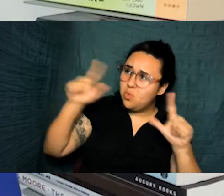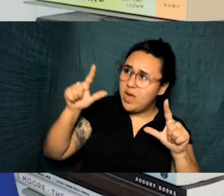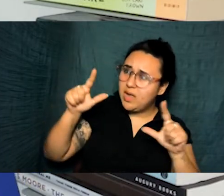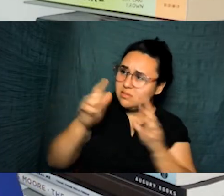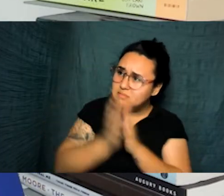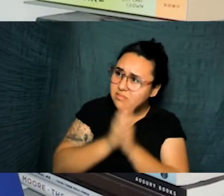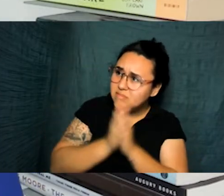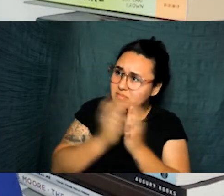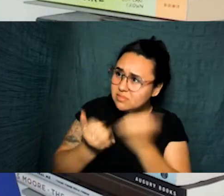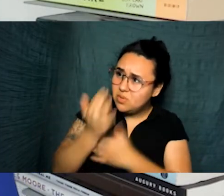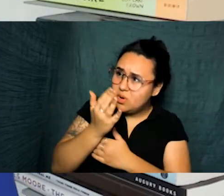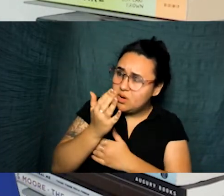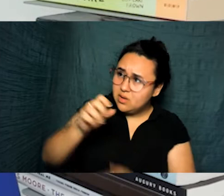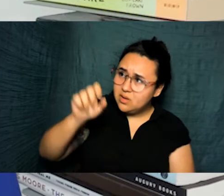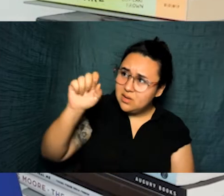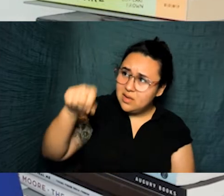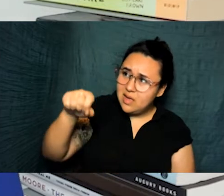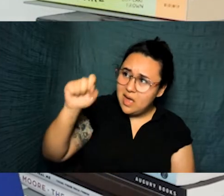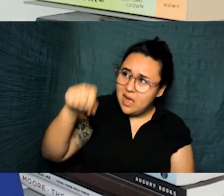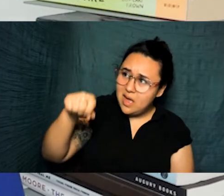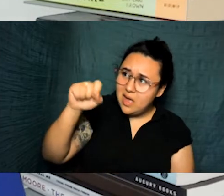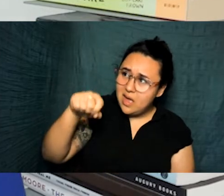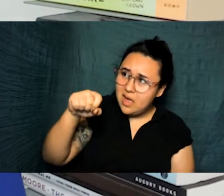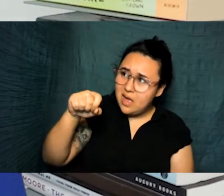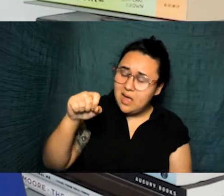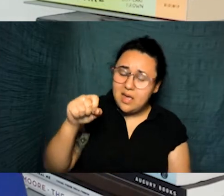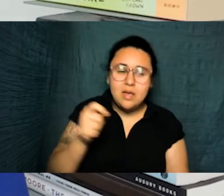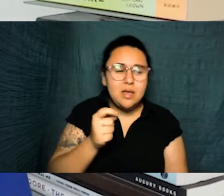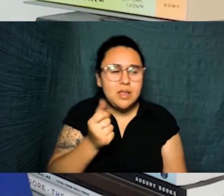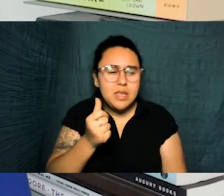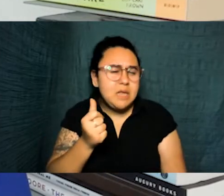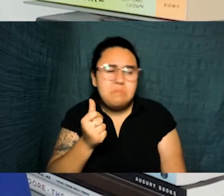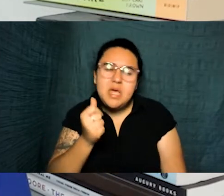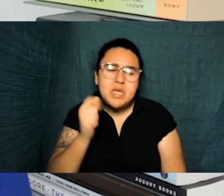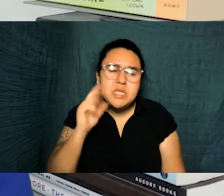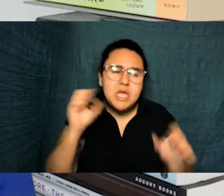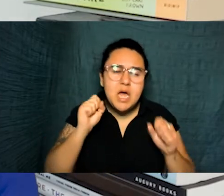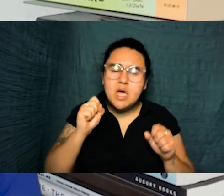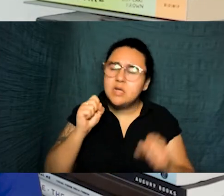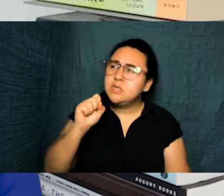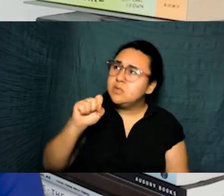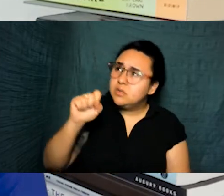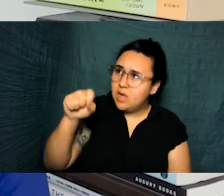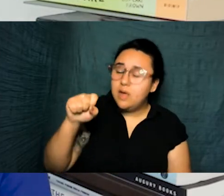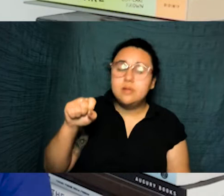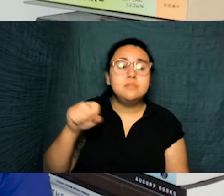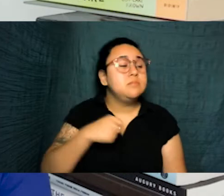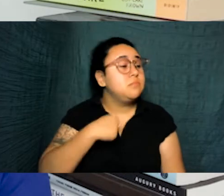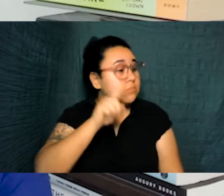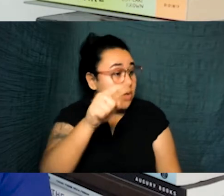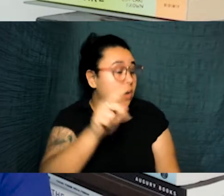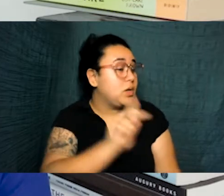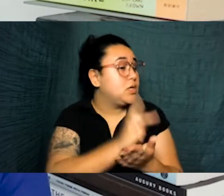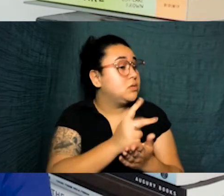morning. Yeah, her voice said, a little louder than a whisper. On my way to the kitchen, I told her, okay, but